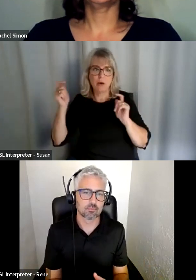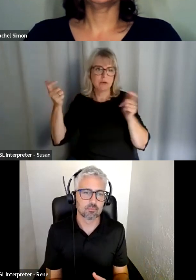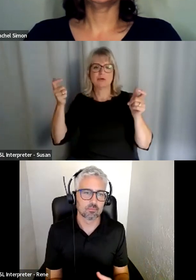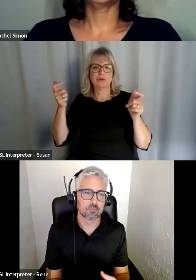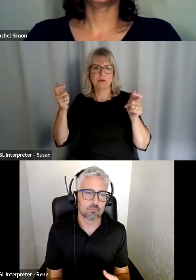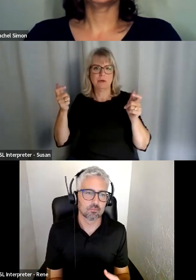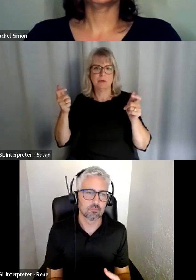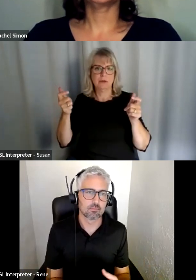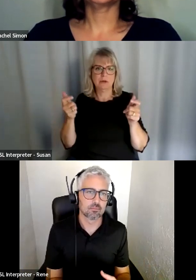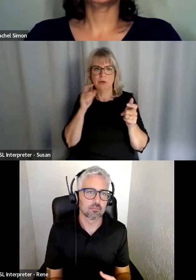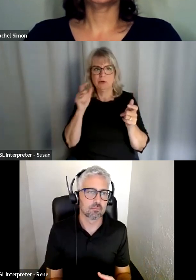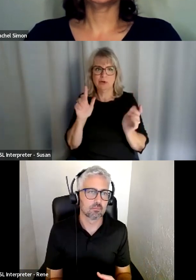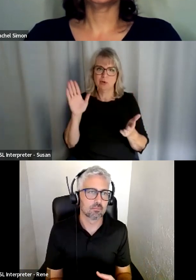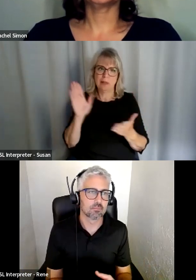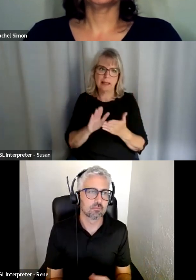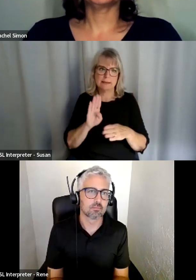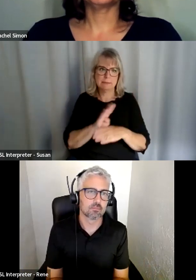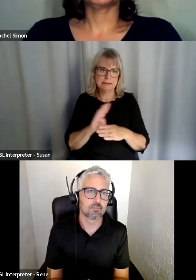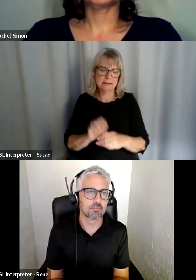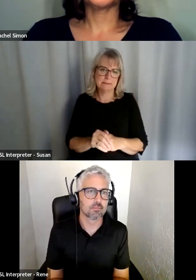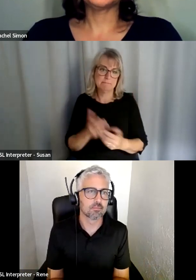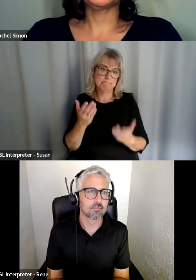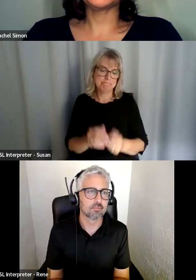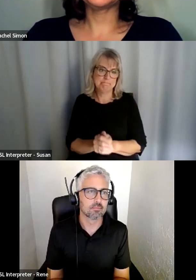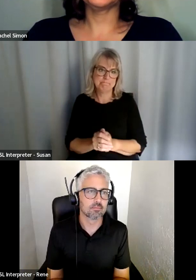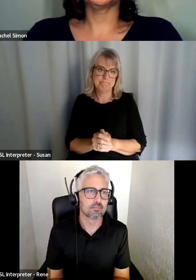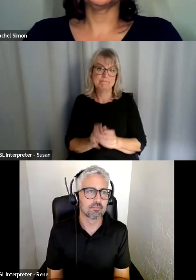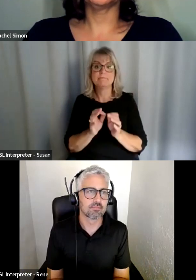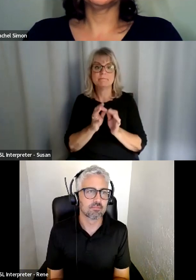where you're not doing a lot of business with.